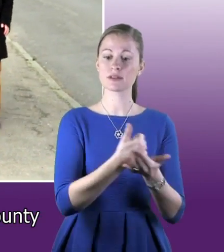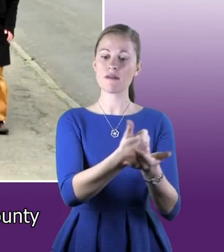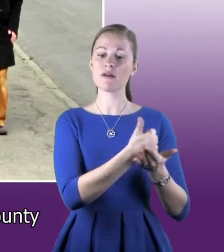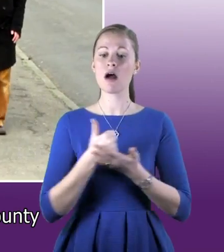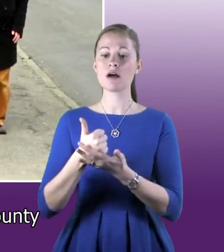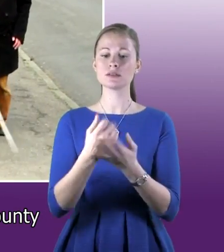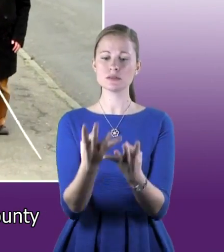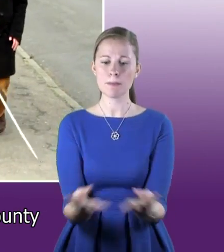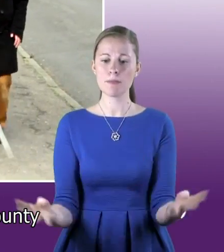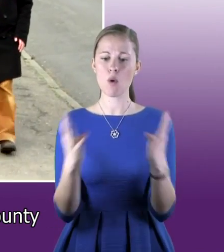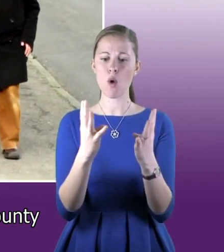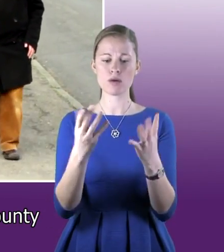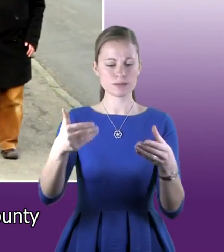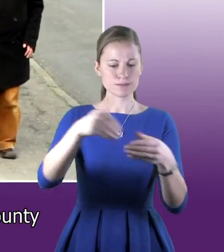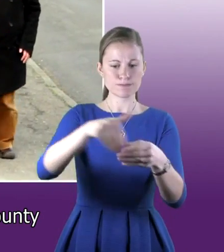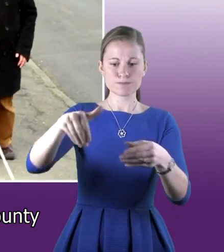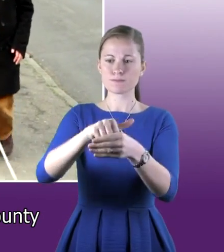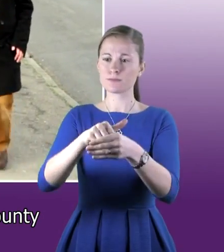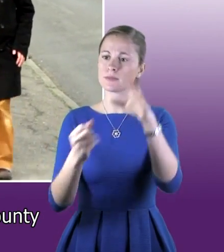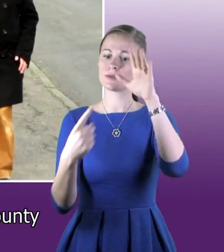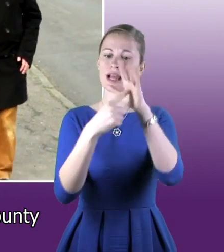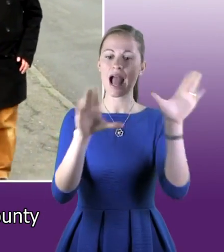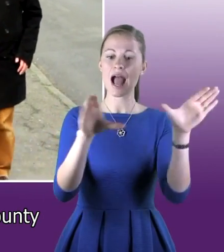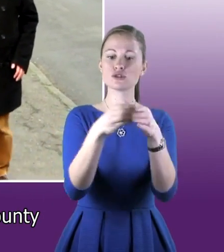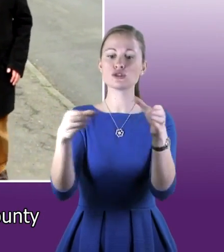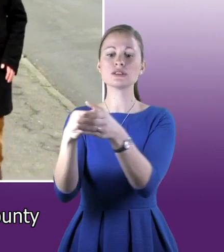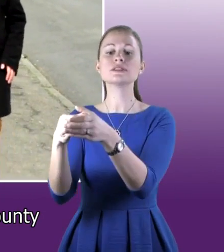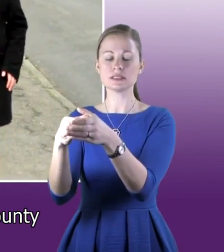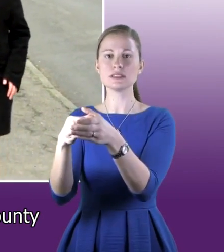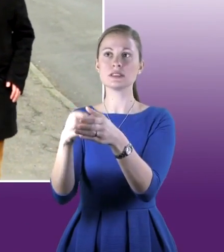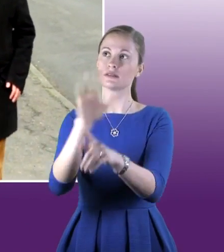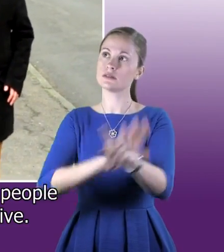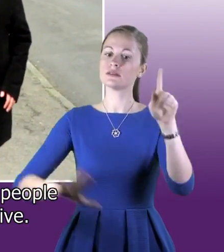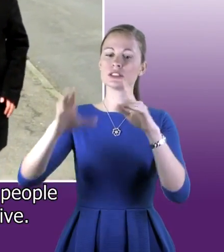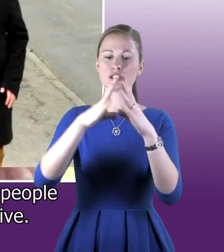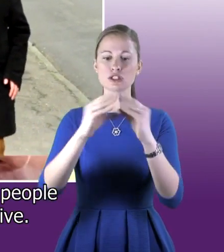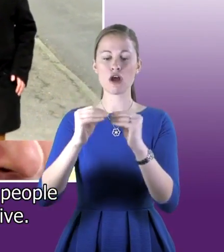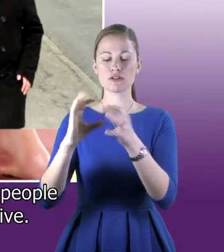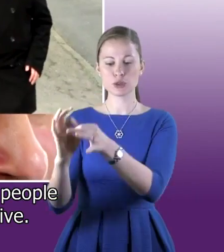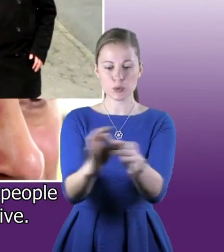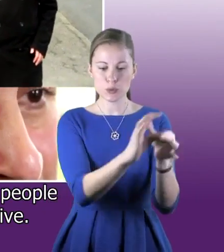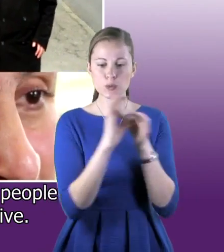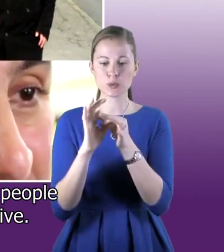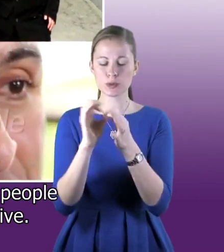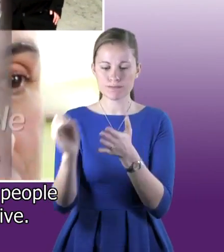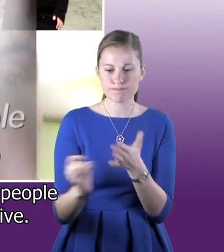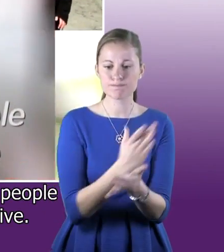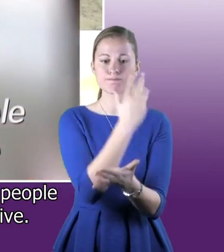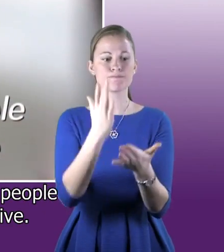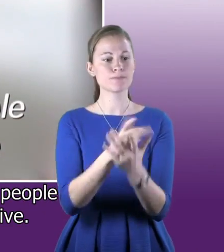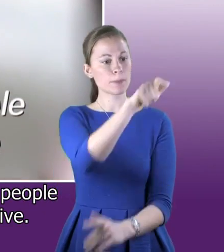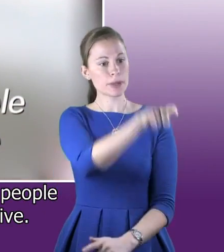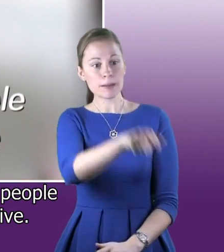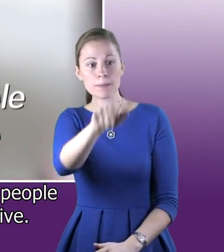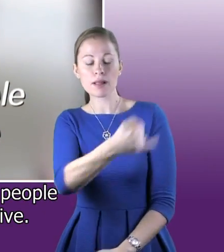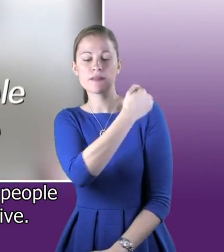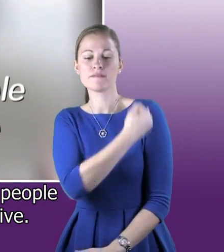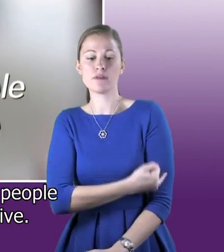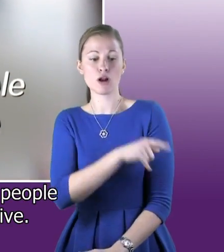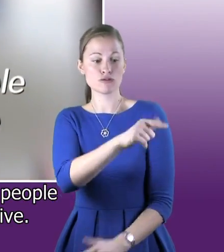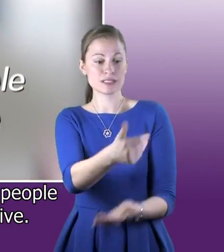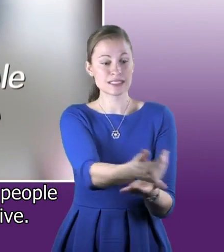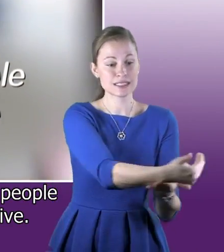Board is a partnership of key local agencies across the county, working together to keep the most vulnerable people in Surrey